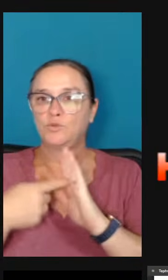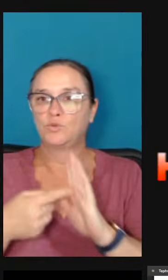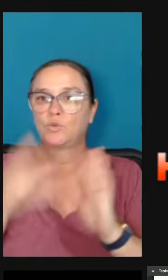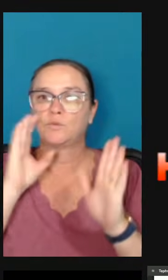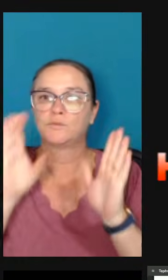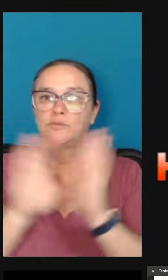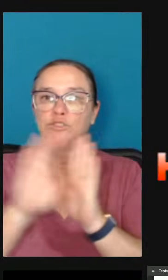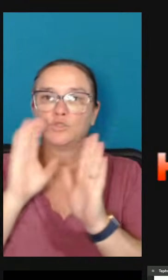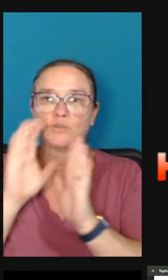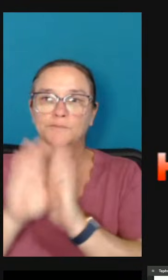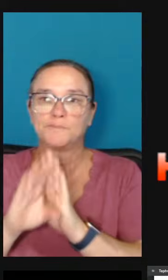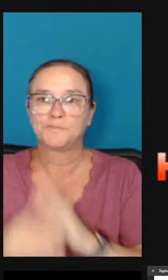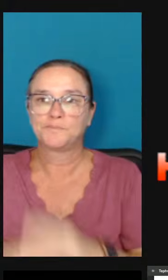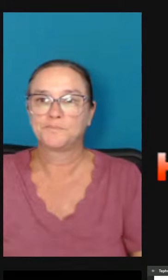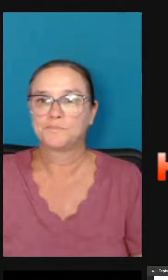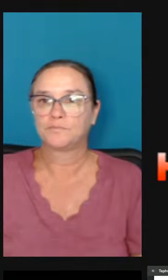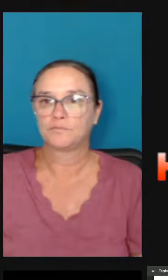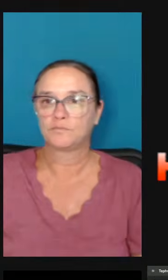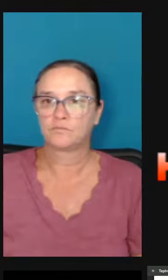the